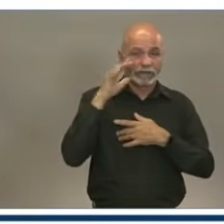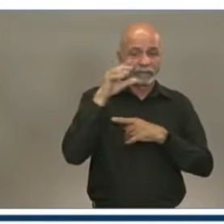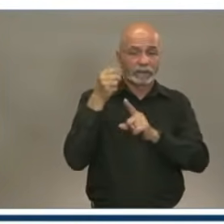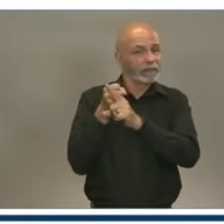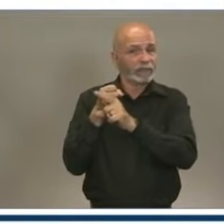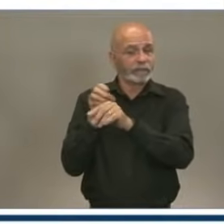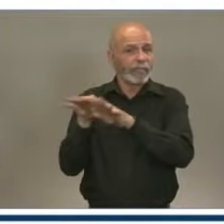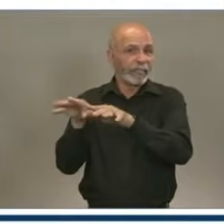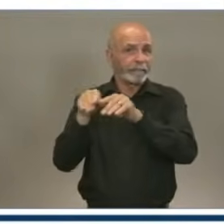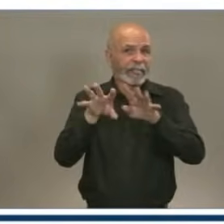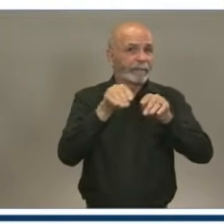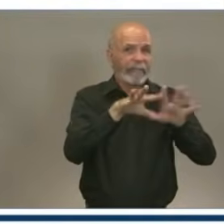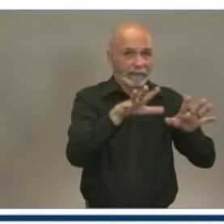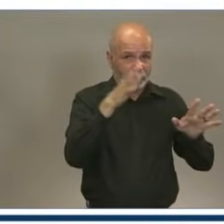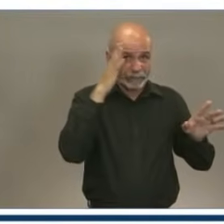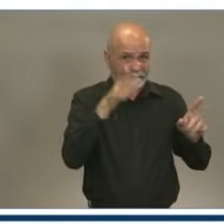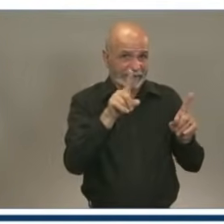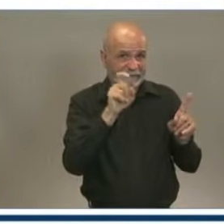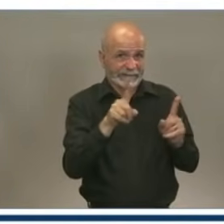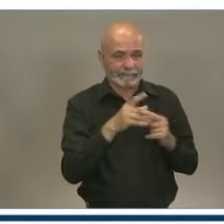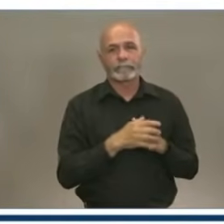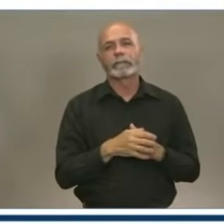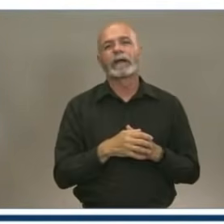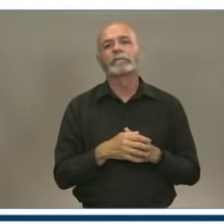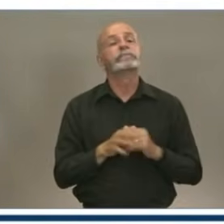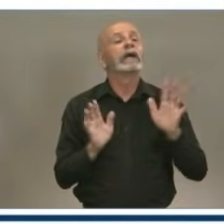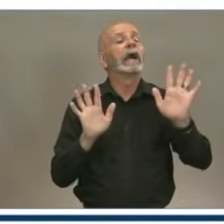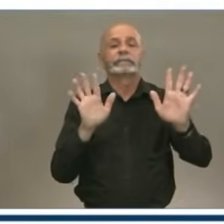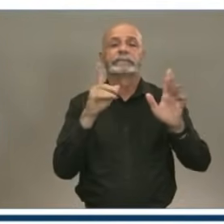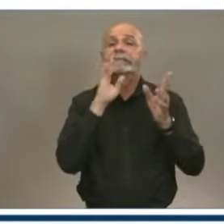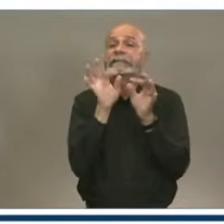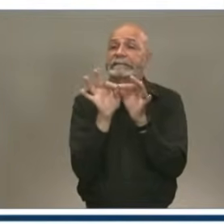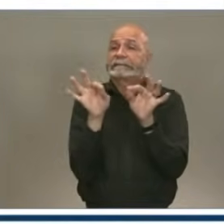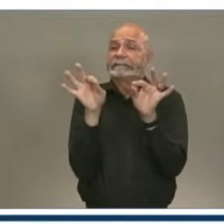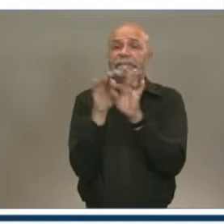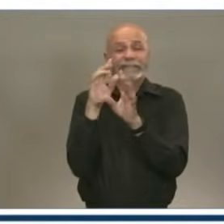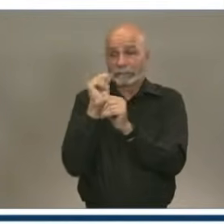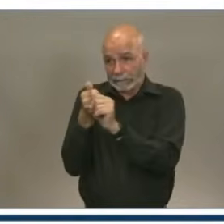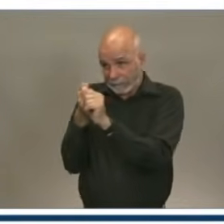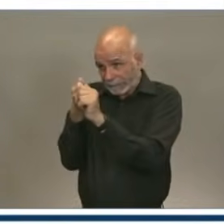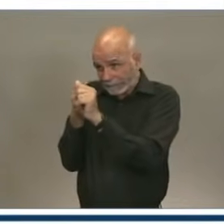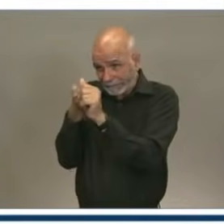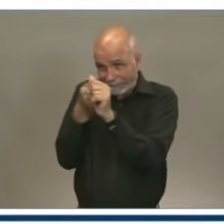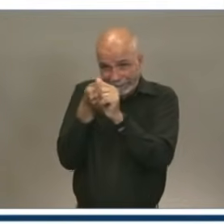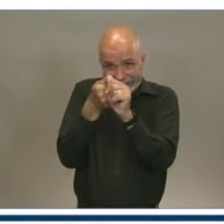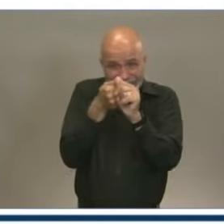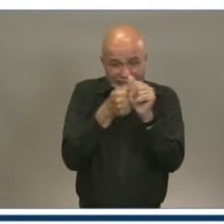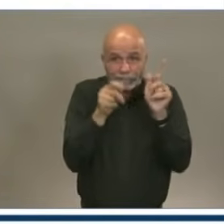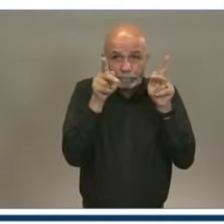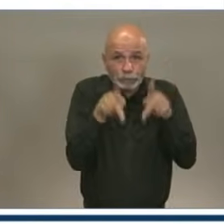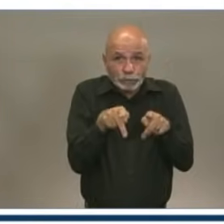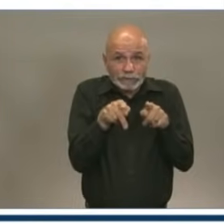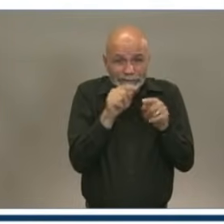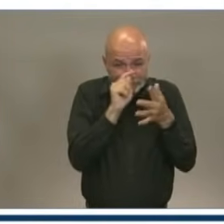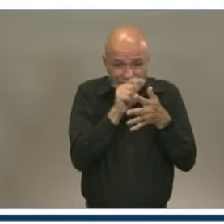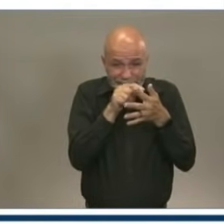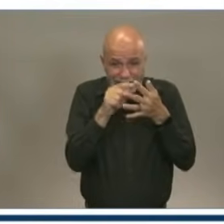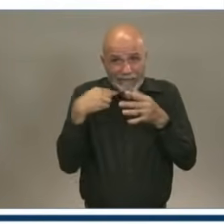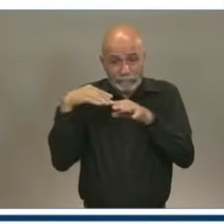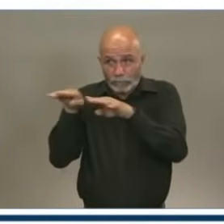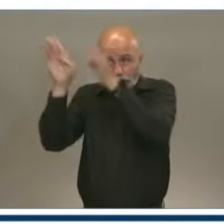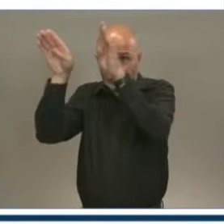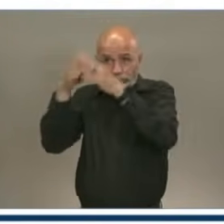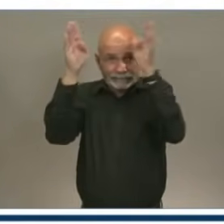for individual Nova Scotians, the most important thing is that understand that as we open up in phase 4, we're taking on some more